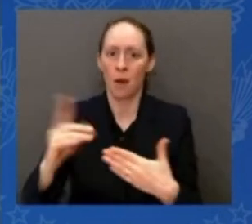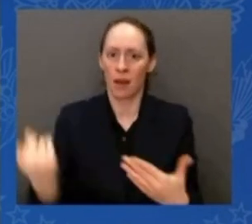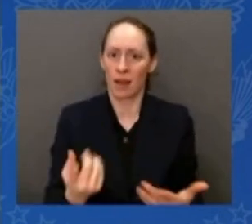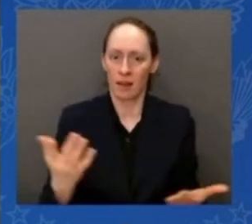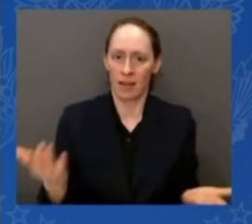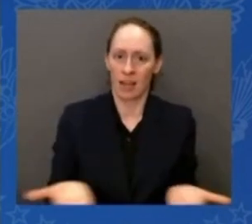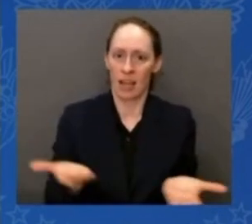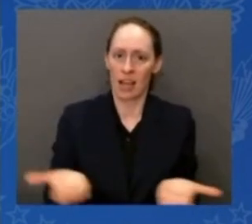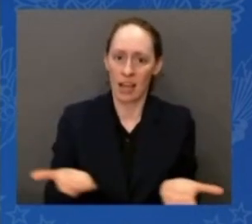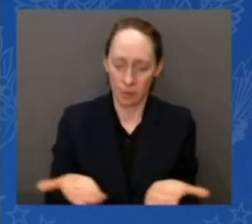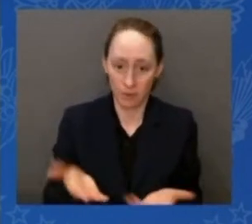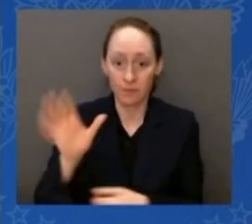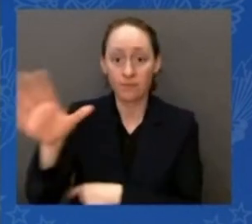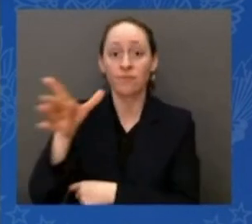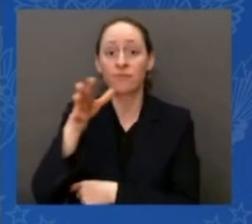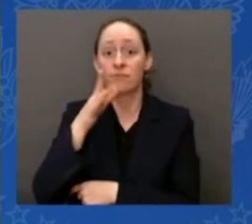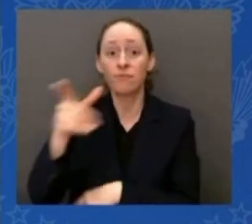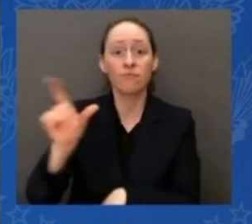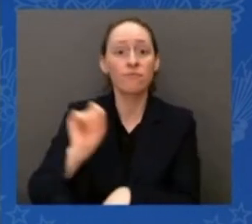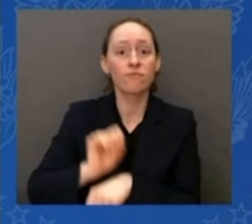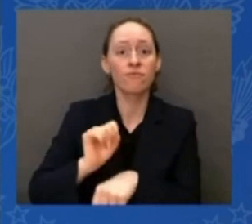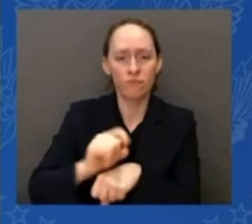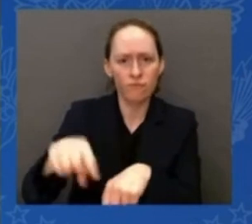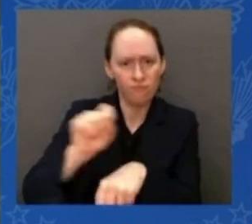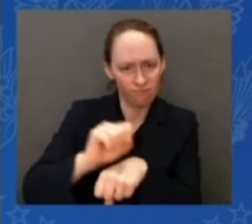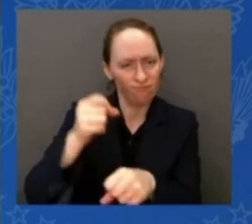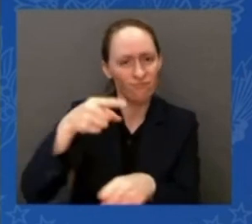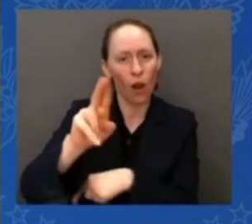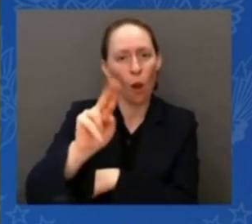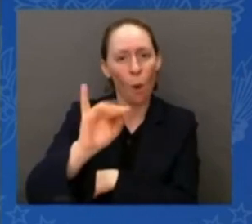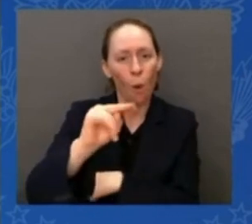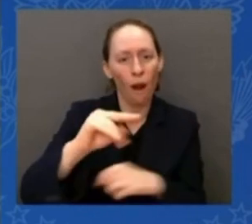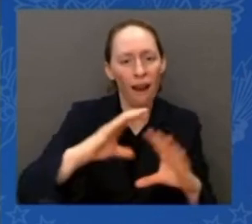dream. She is what the American dream is about.